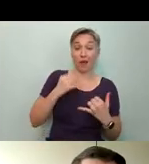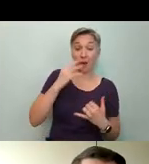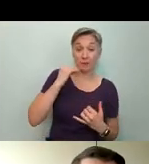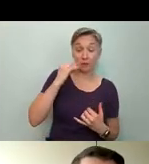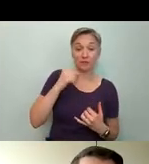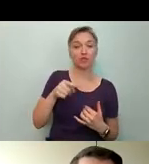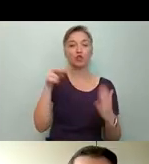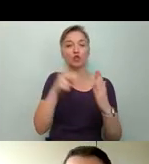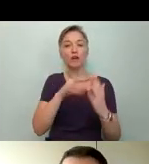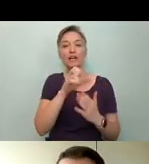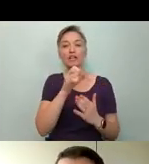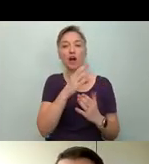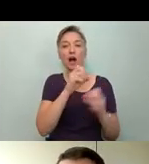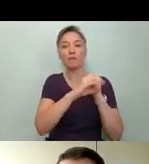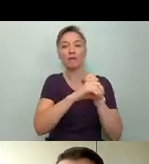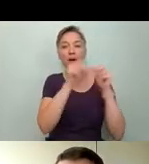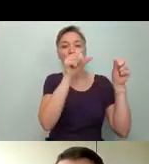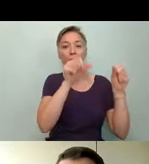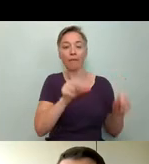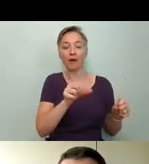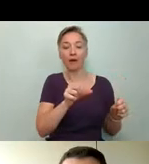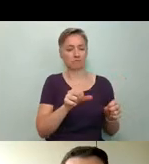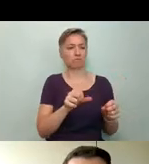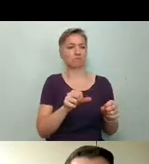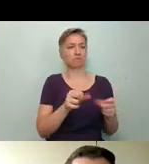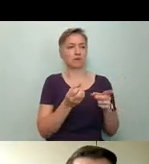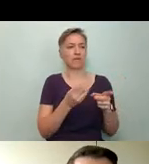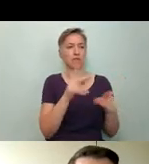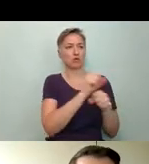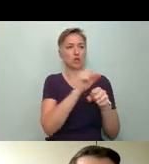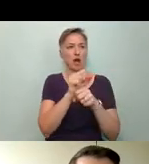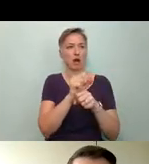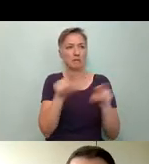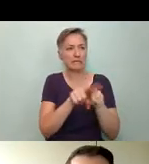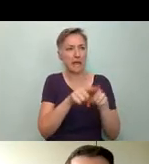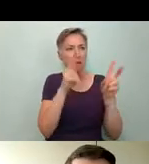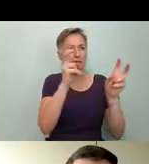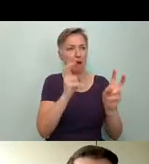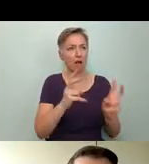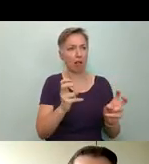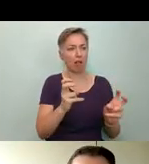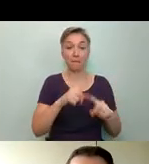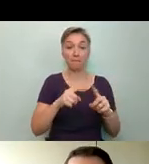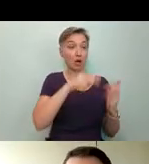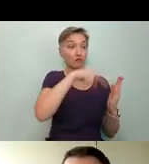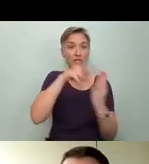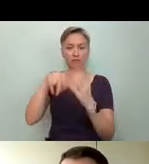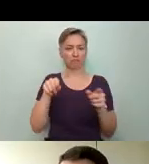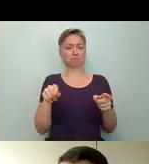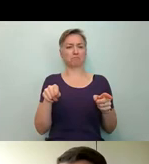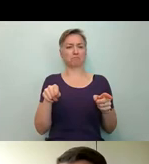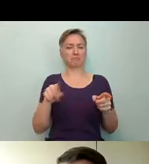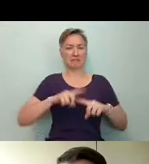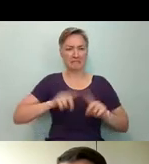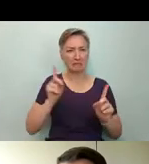and you're looking at different jobs, you might find two jobs that have the exact same title, but you read the descriptions and the work seems incredibly different. You know, a big piece of